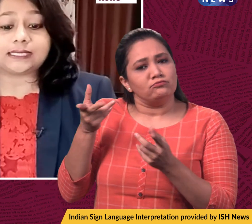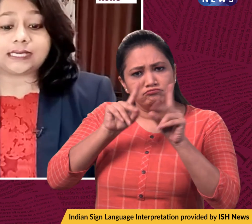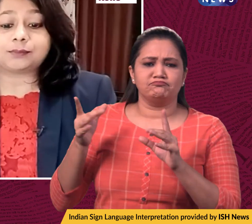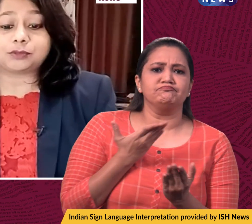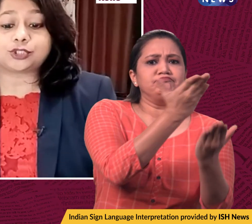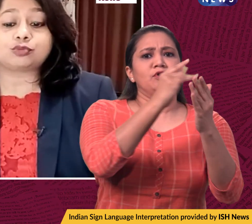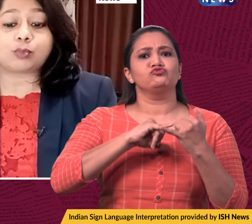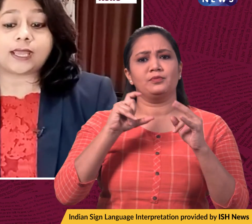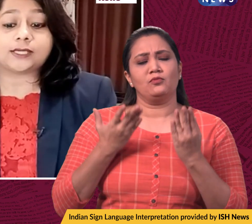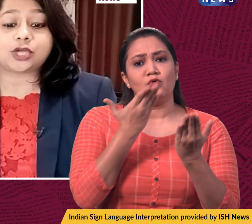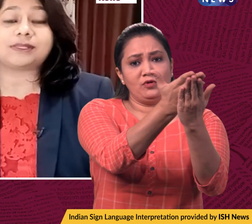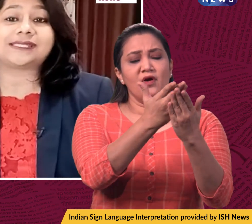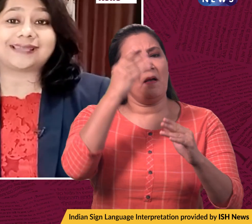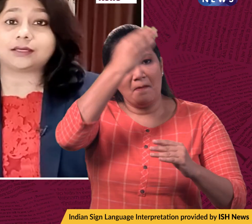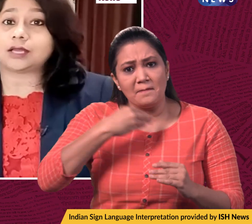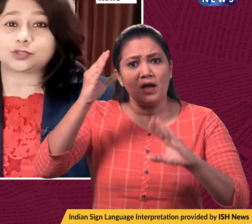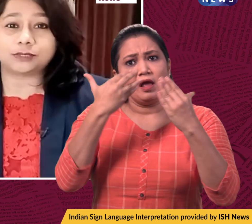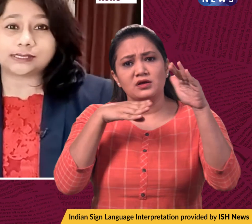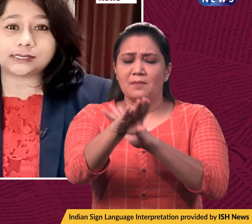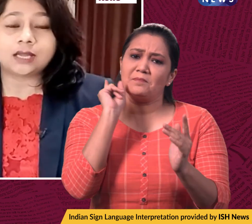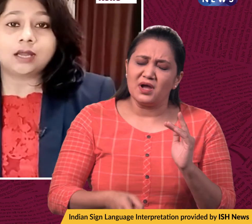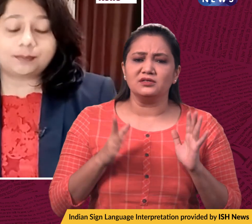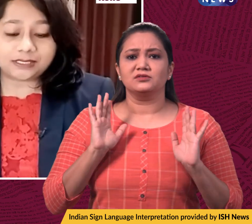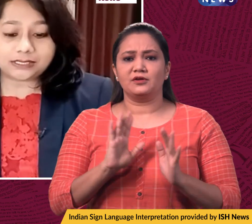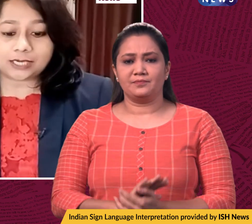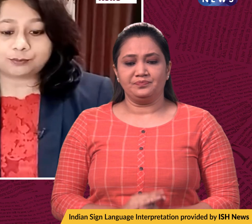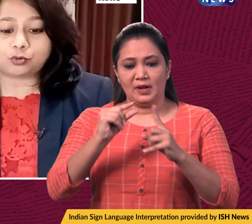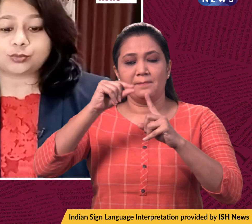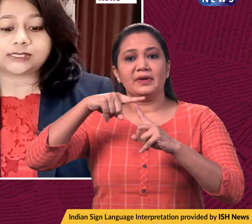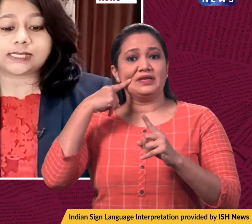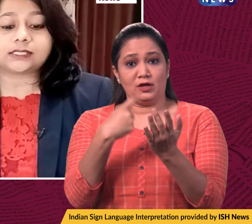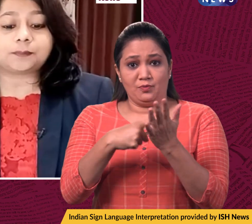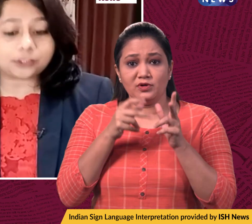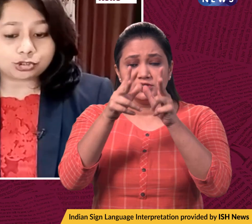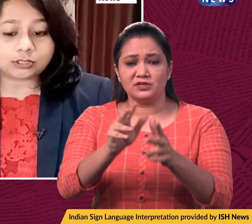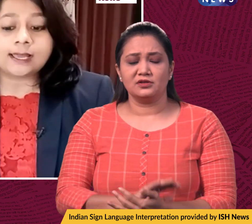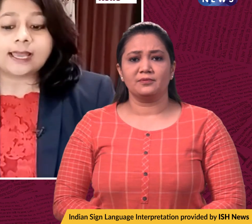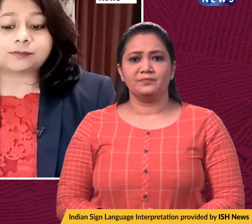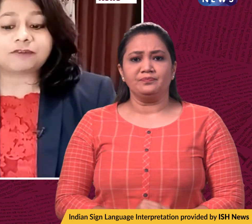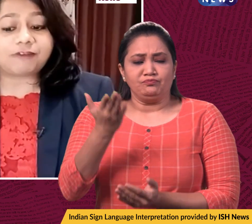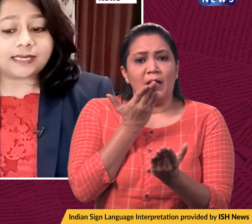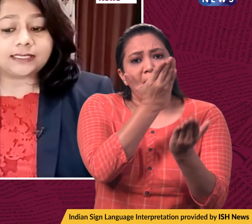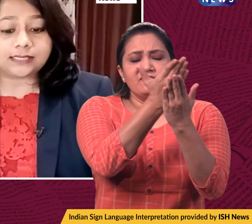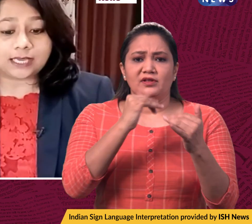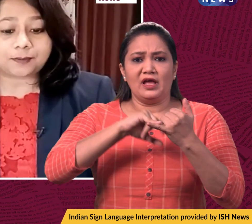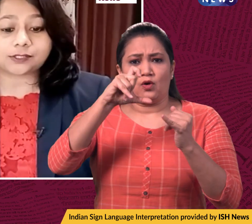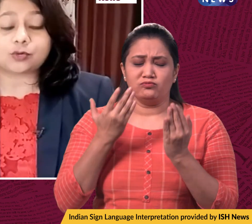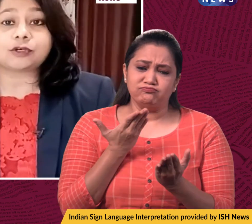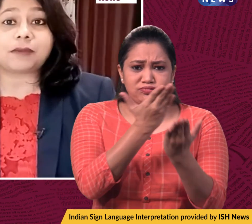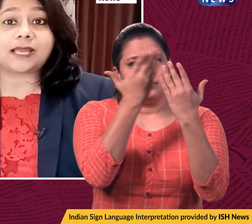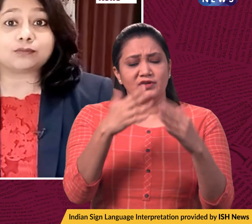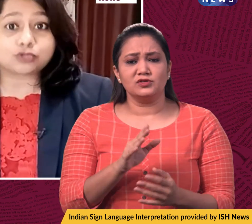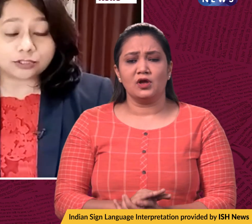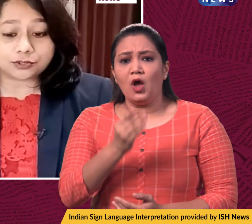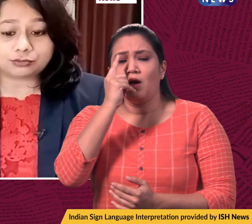pleas seeking permission to wear hijab inside the classroom. And this is a PTI report which says that the petition has been filed in the apex